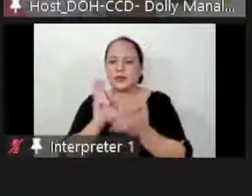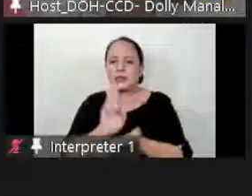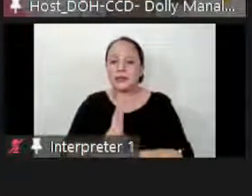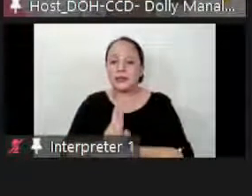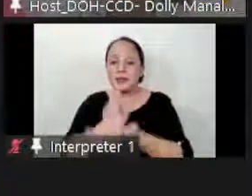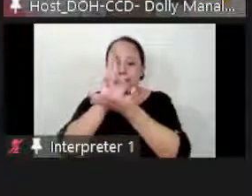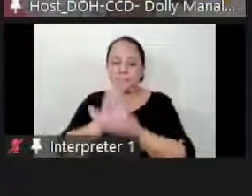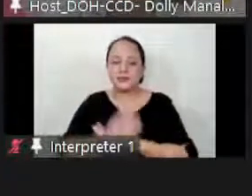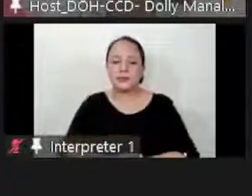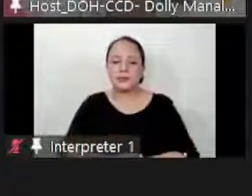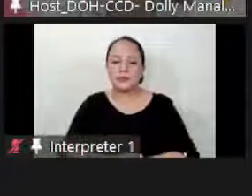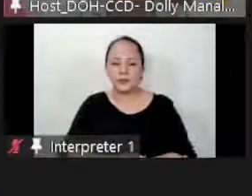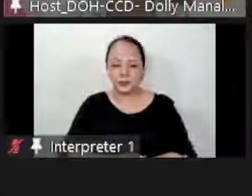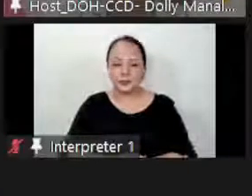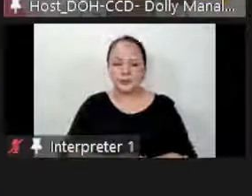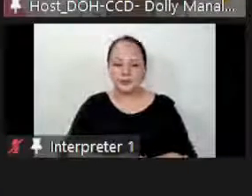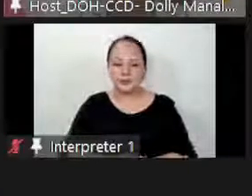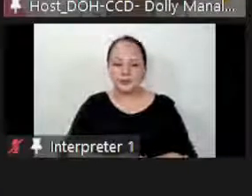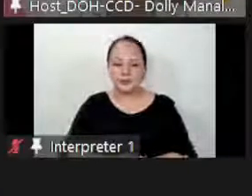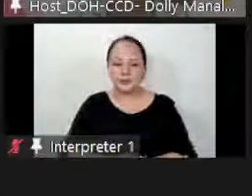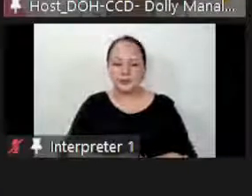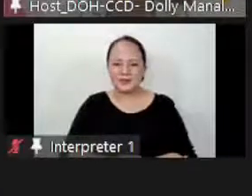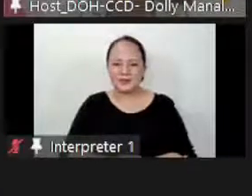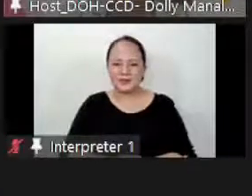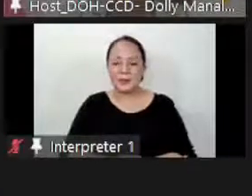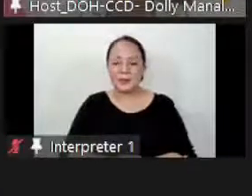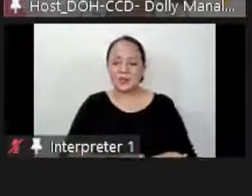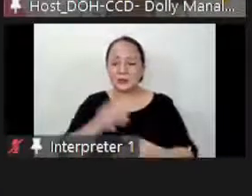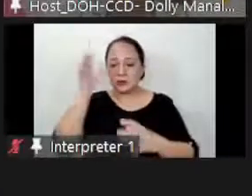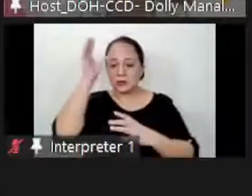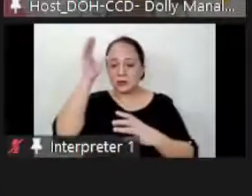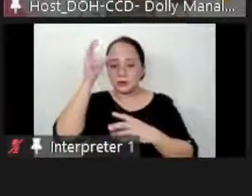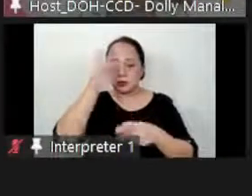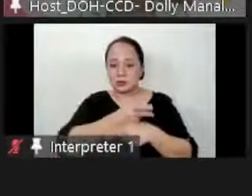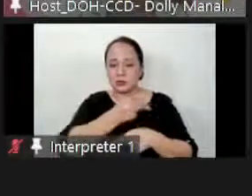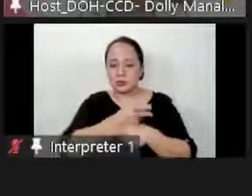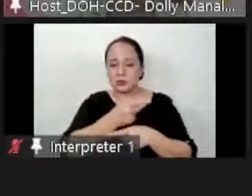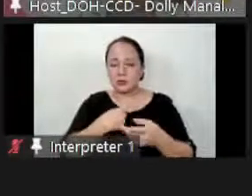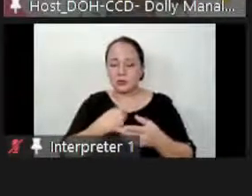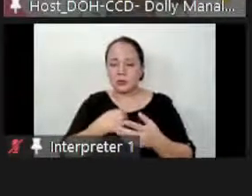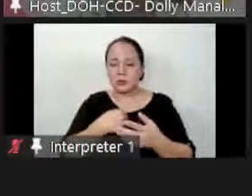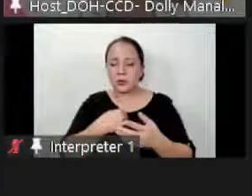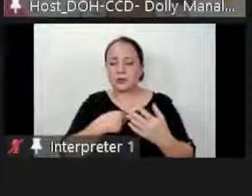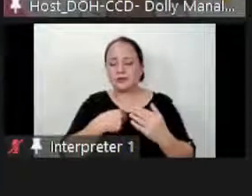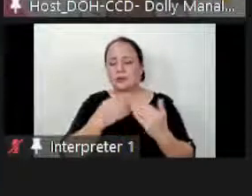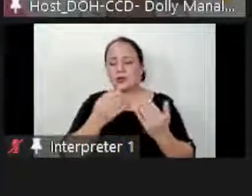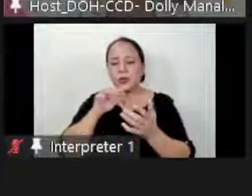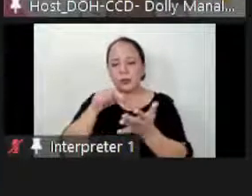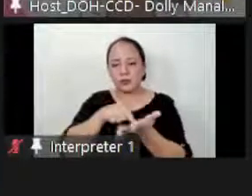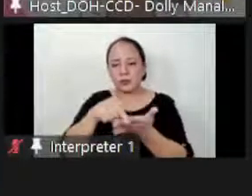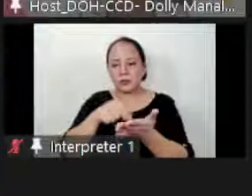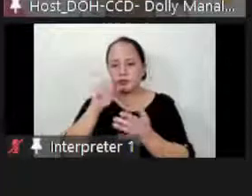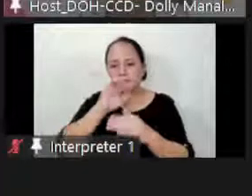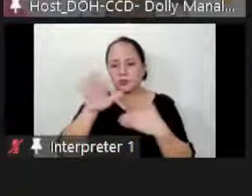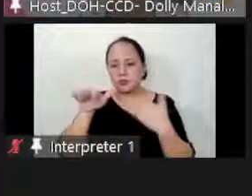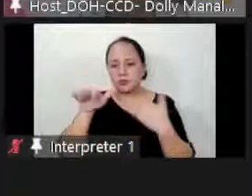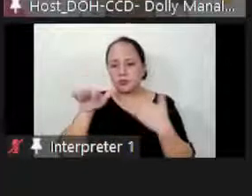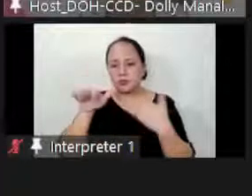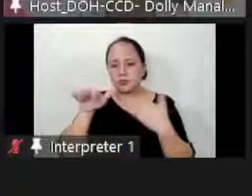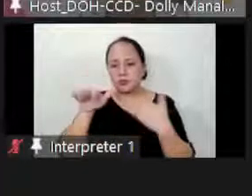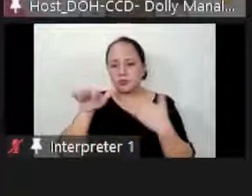rehabilitation. Making cancer treatment and care more equitable and affordable for all, especially for